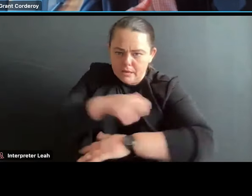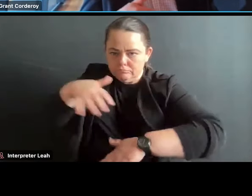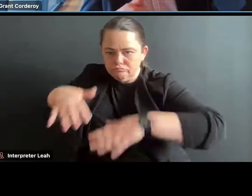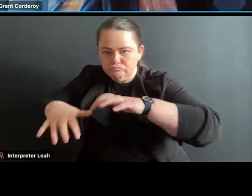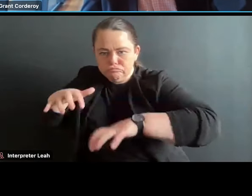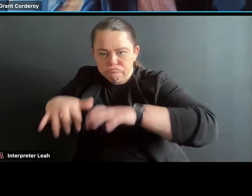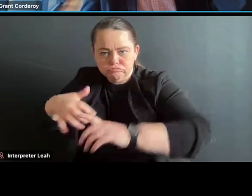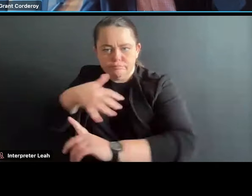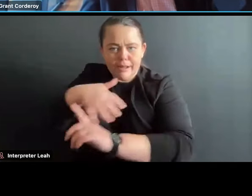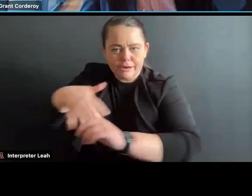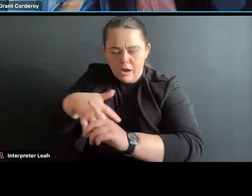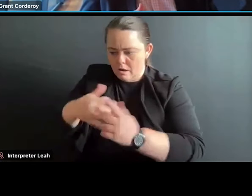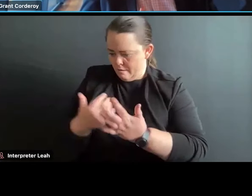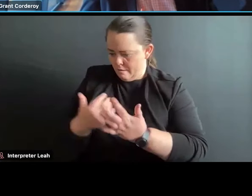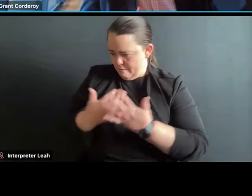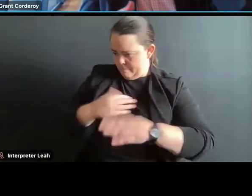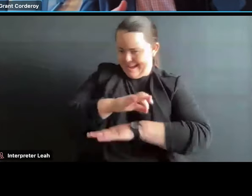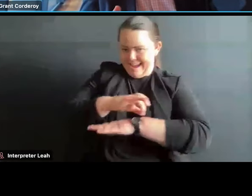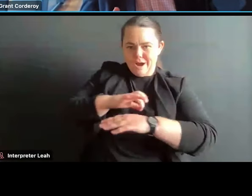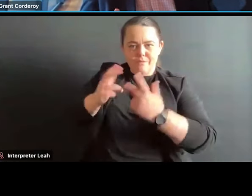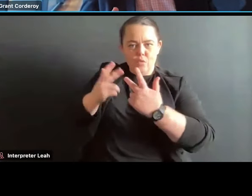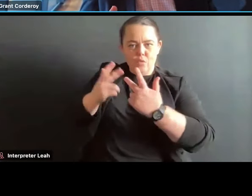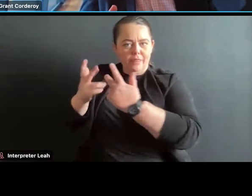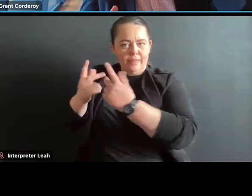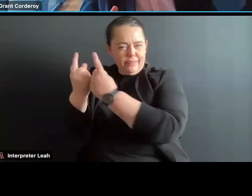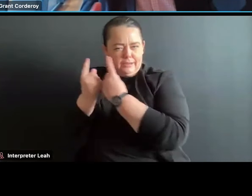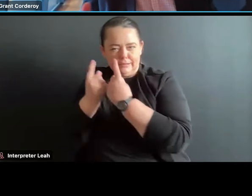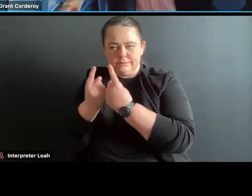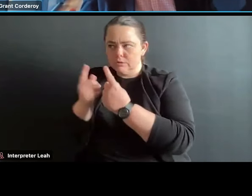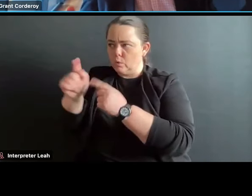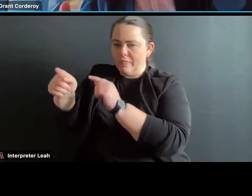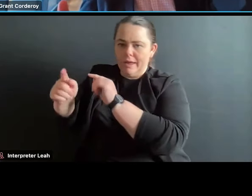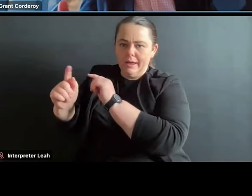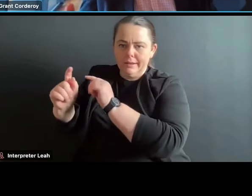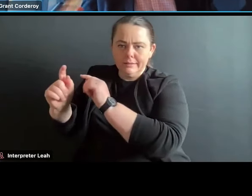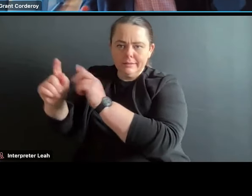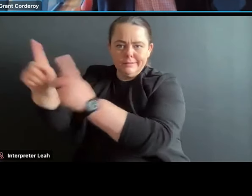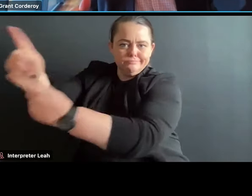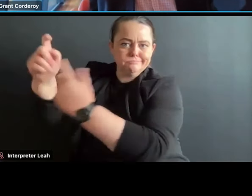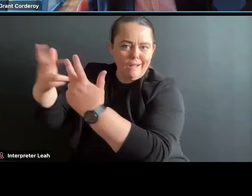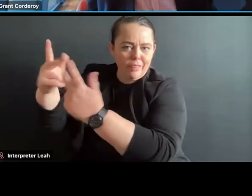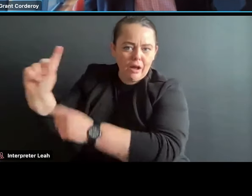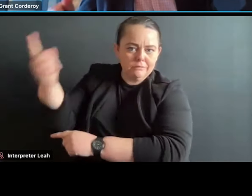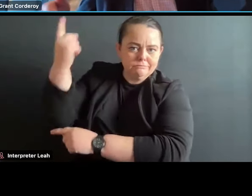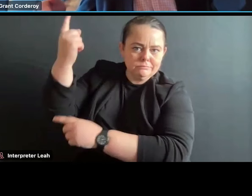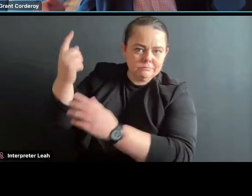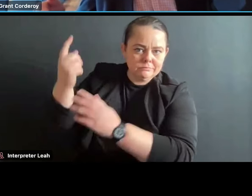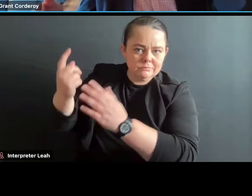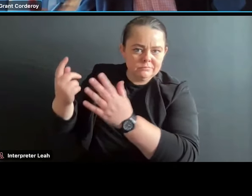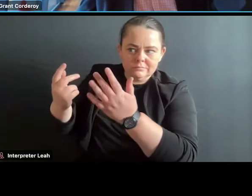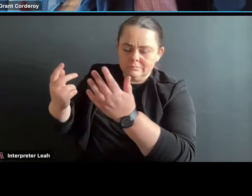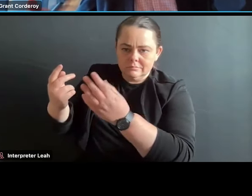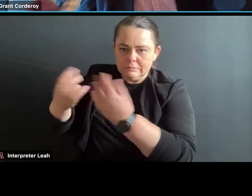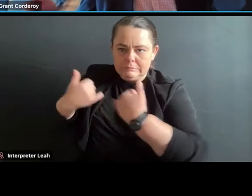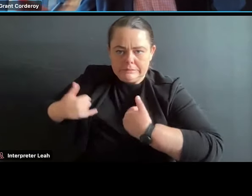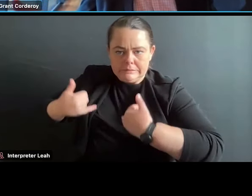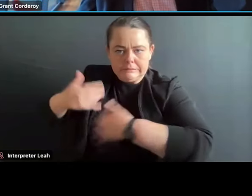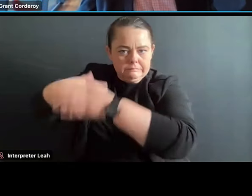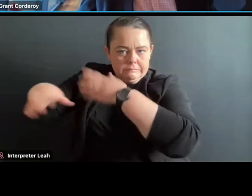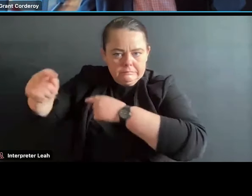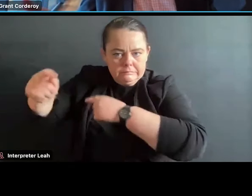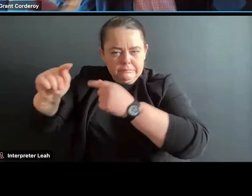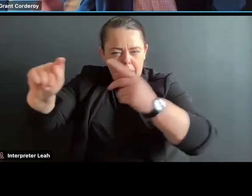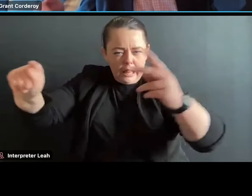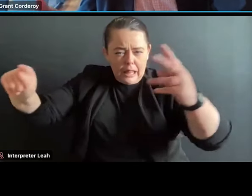items, and then the balance when you're paying from other staff costs that could be care management or they could be lifestyle or